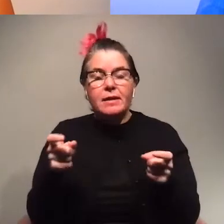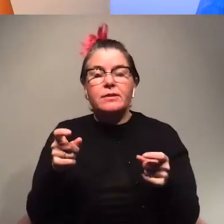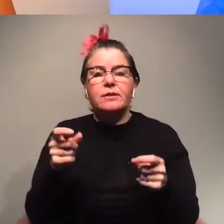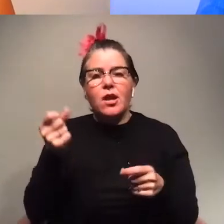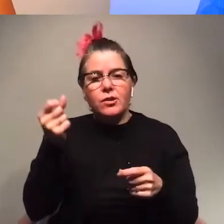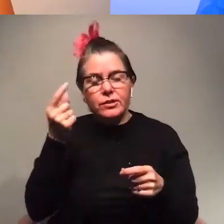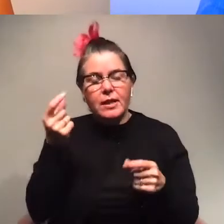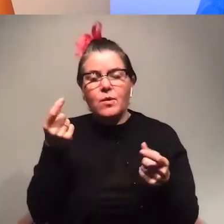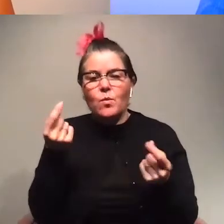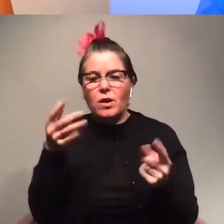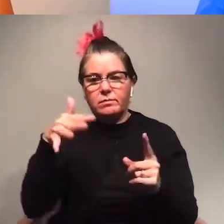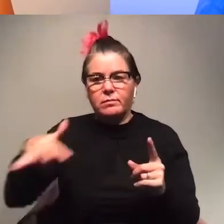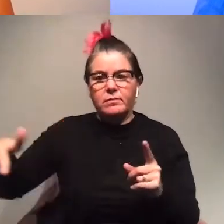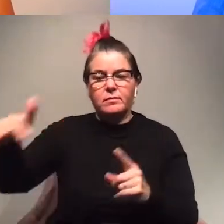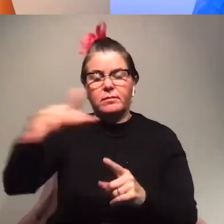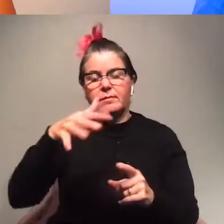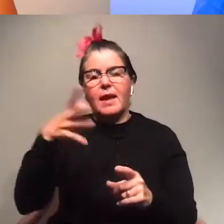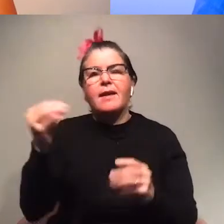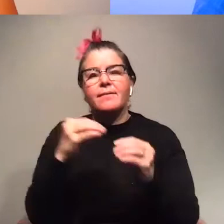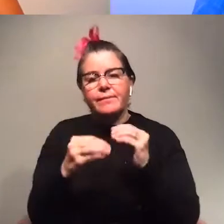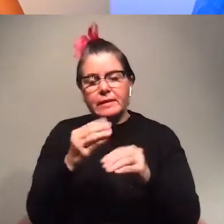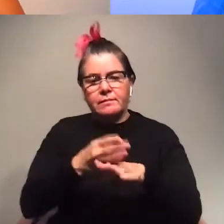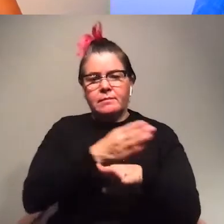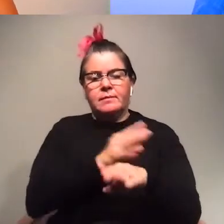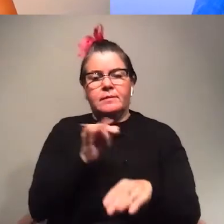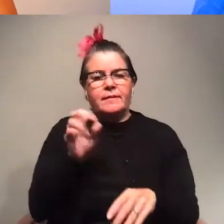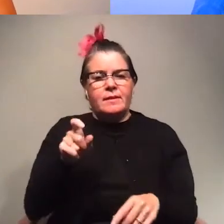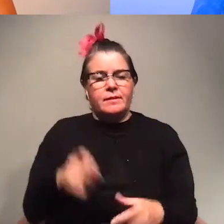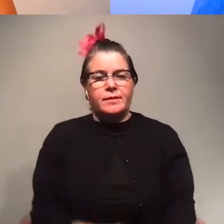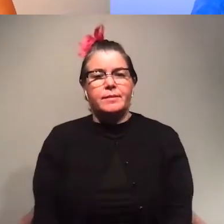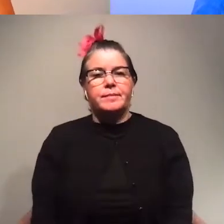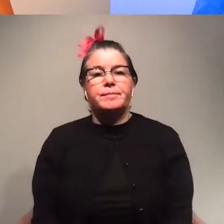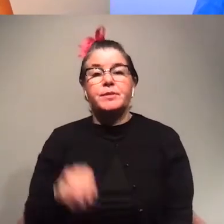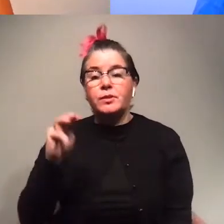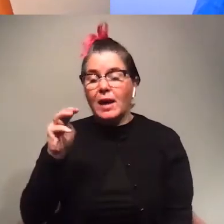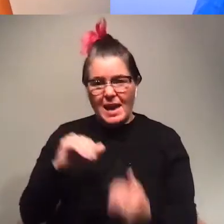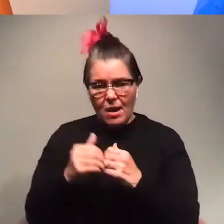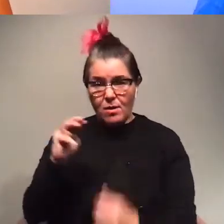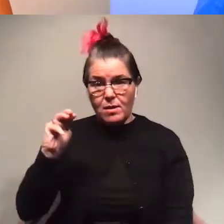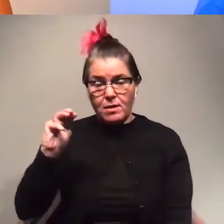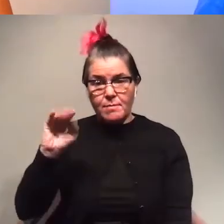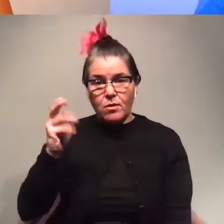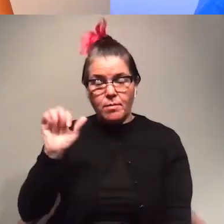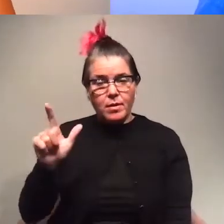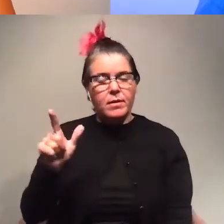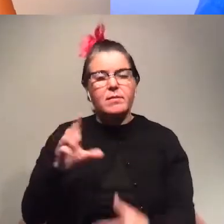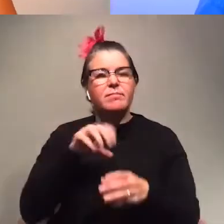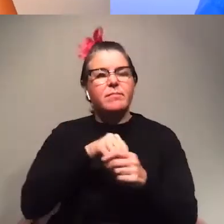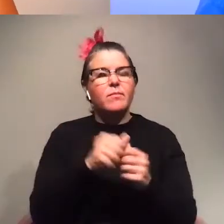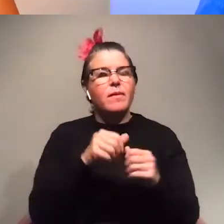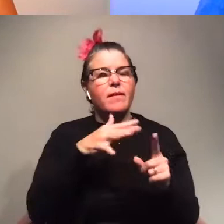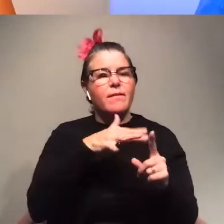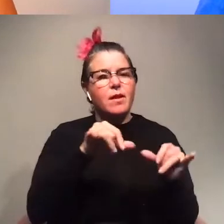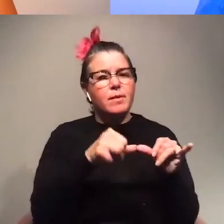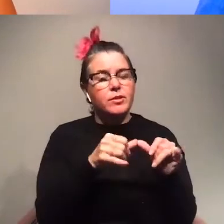what's present and remediate it if necessary with either like microbial means. So part of environmental engineering means you can